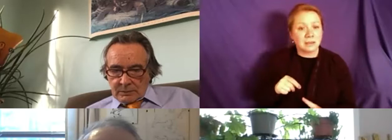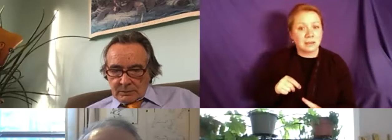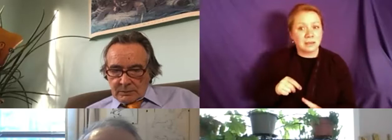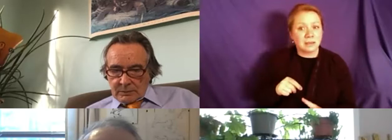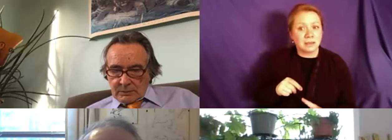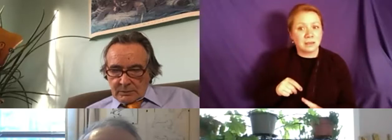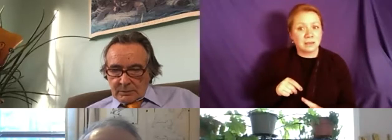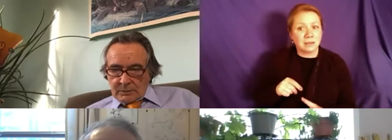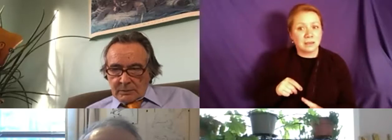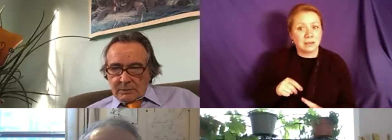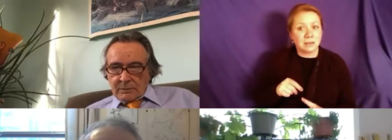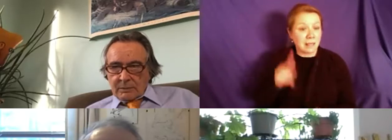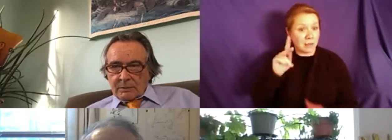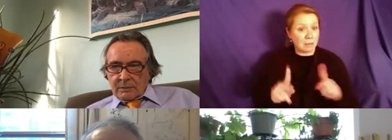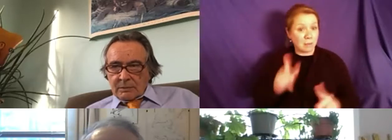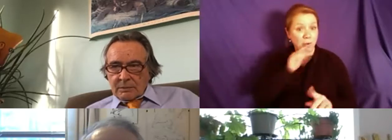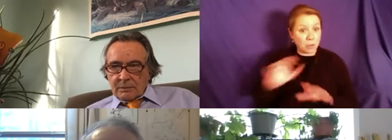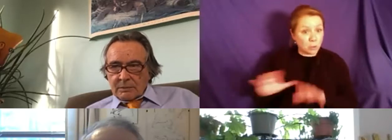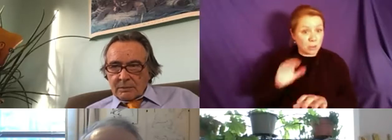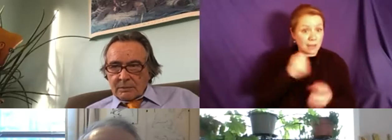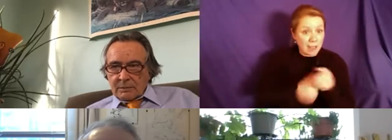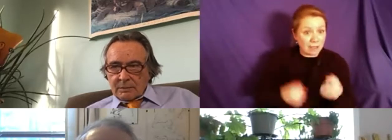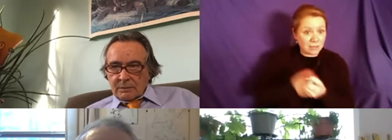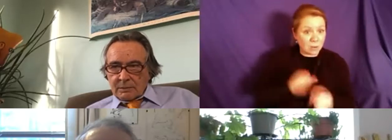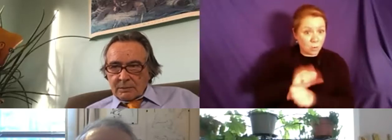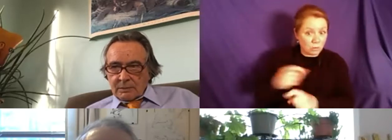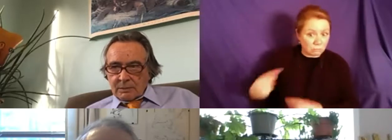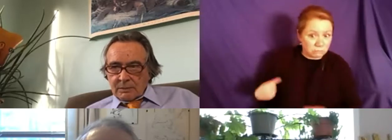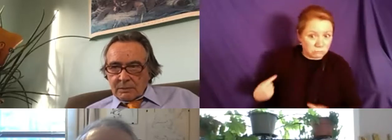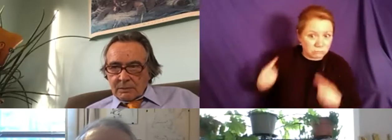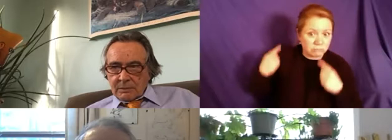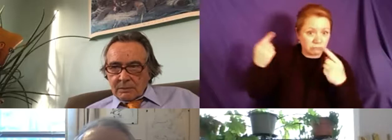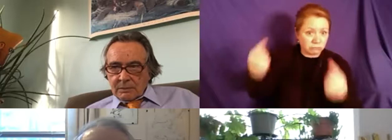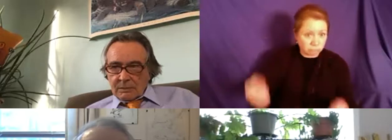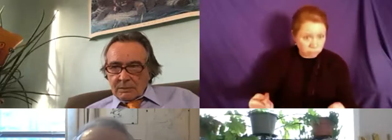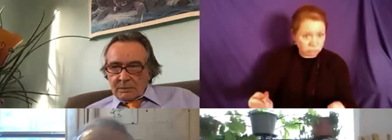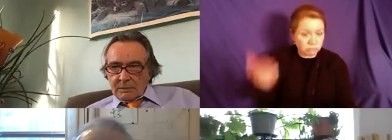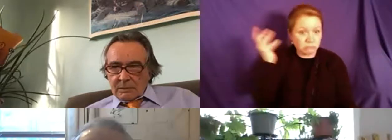been doing, you know, this advocacy work over the time,